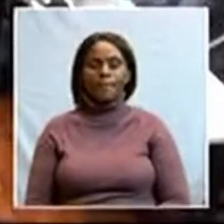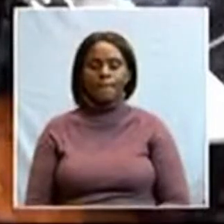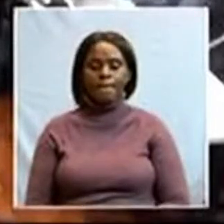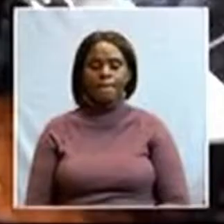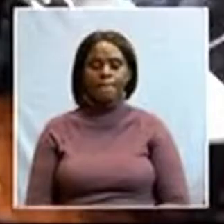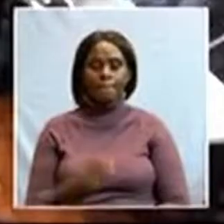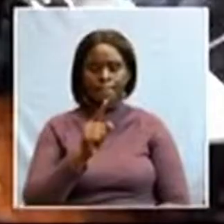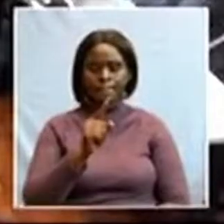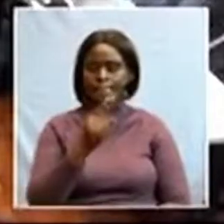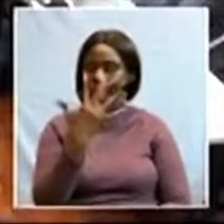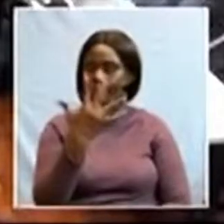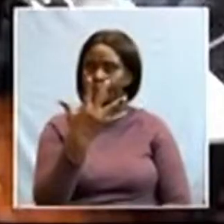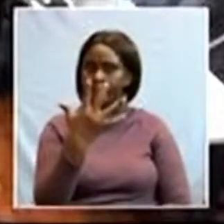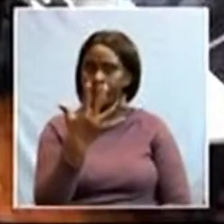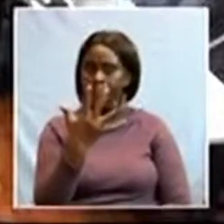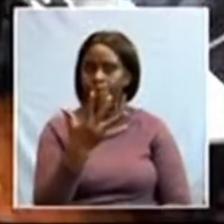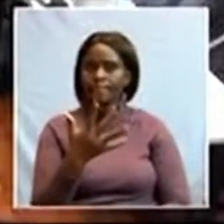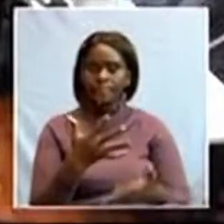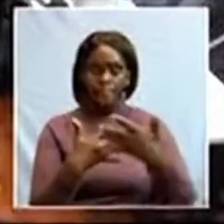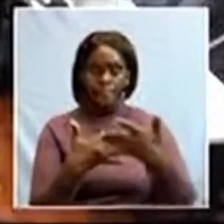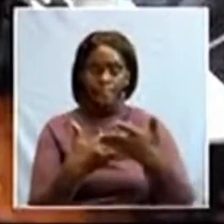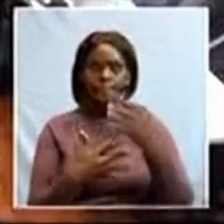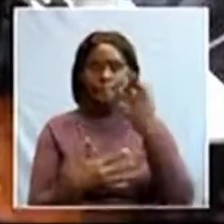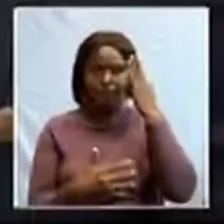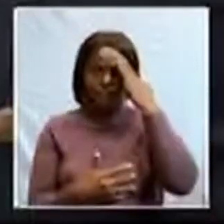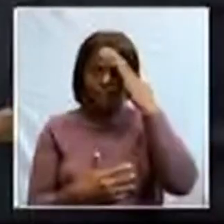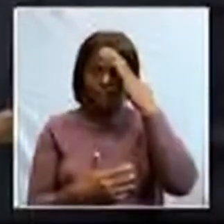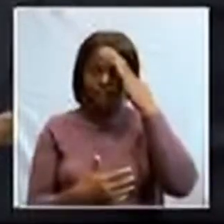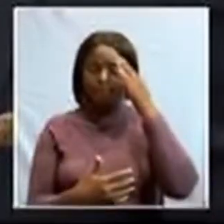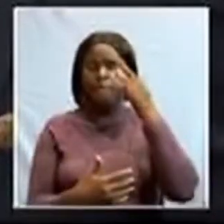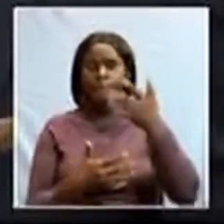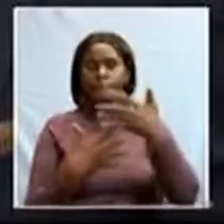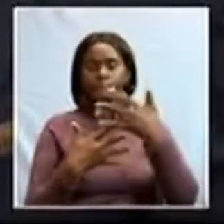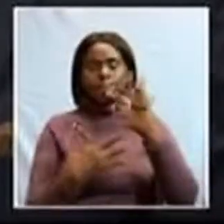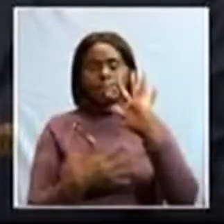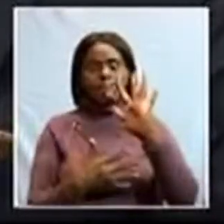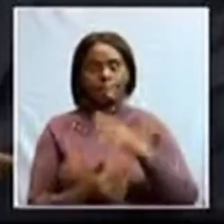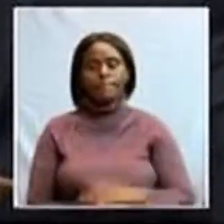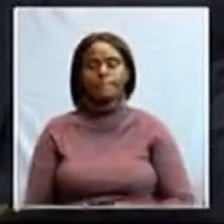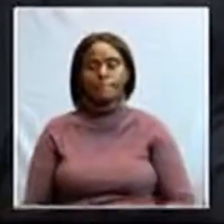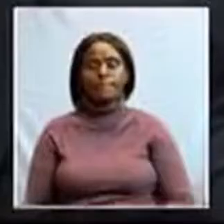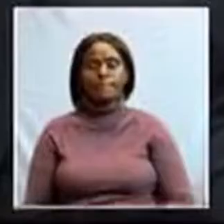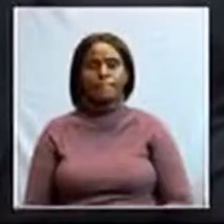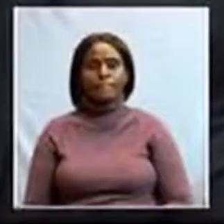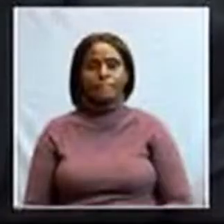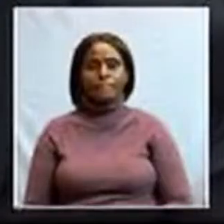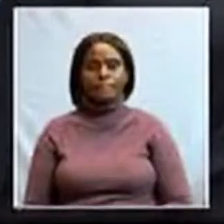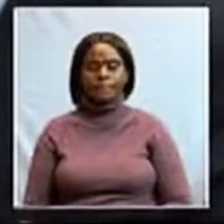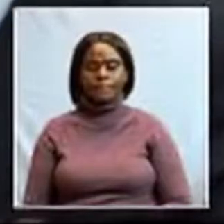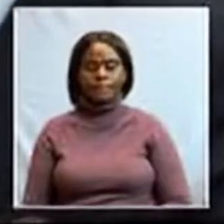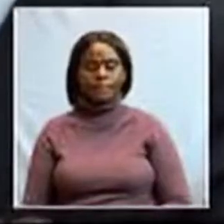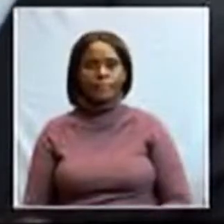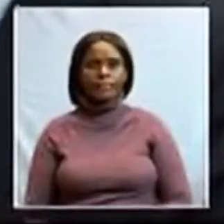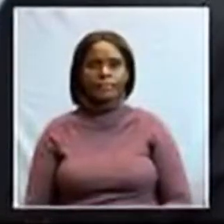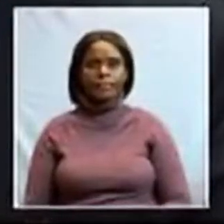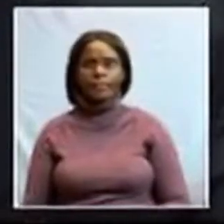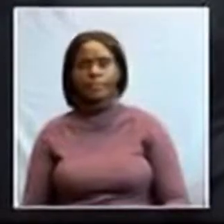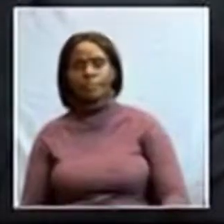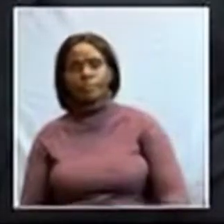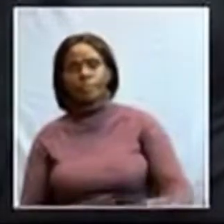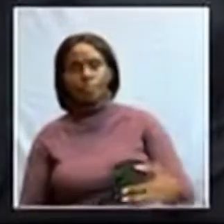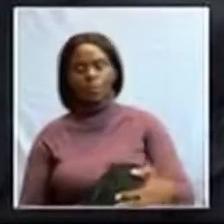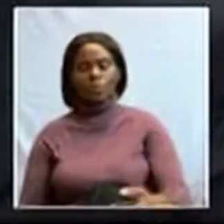These are the 5 vouchers, I think. These are the vouchers, you mean. Chairman, internal